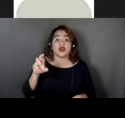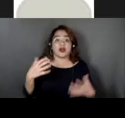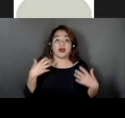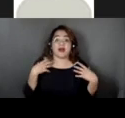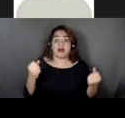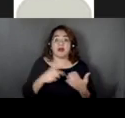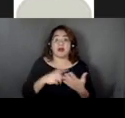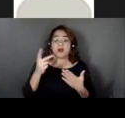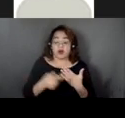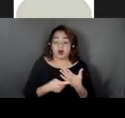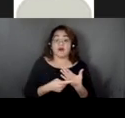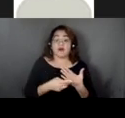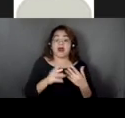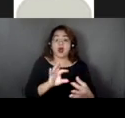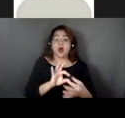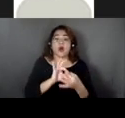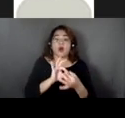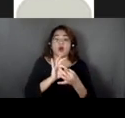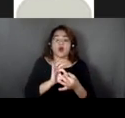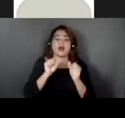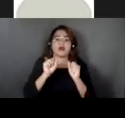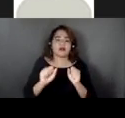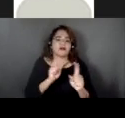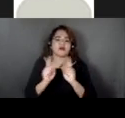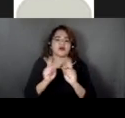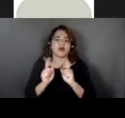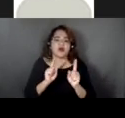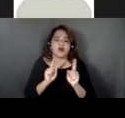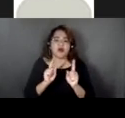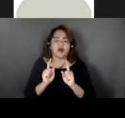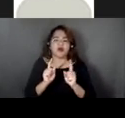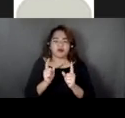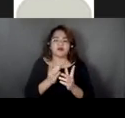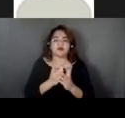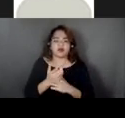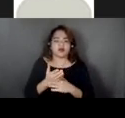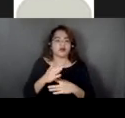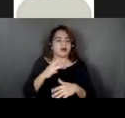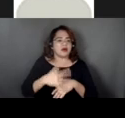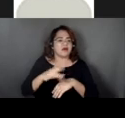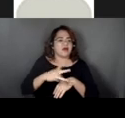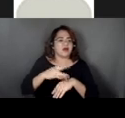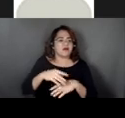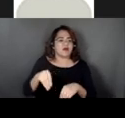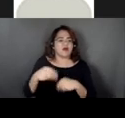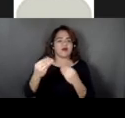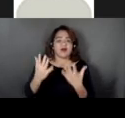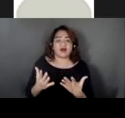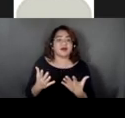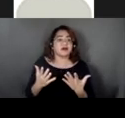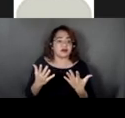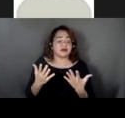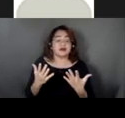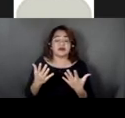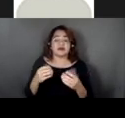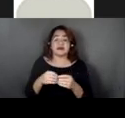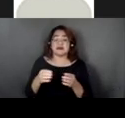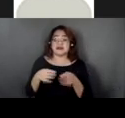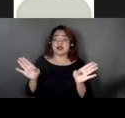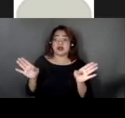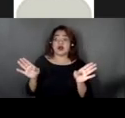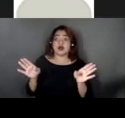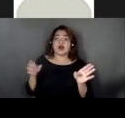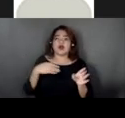program coordinator, because they can talk you through, who all of the available providers are. But in general, we have